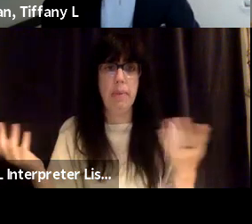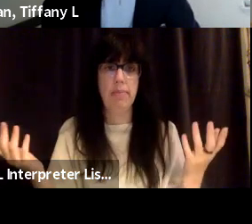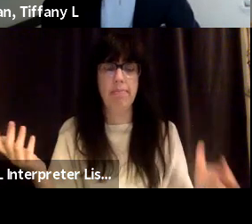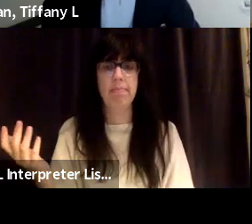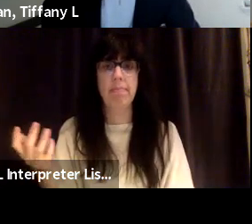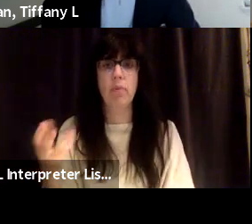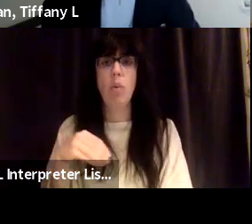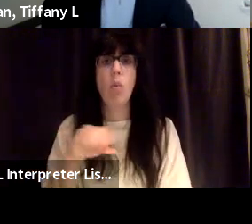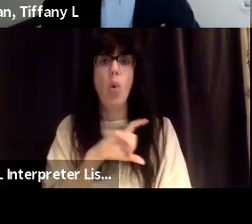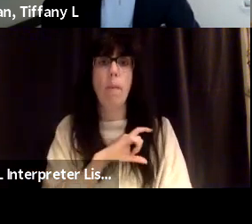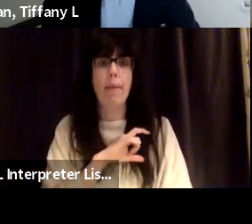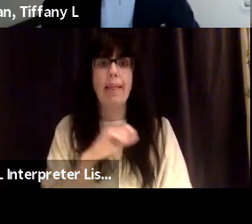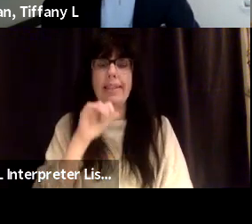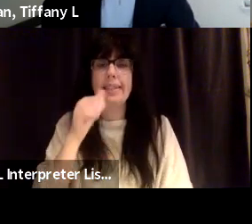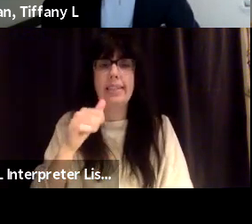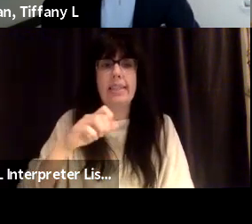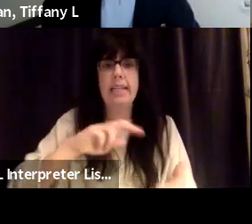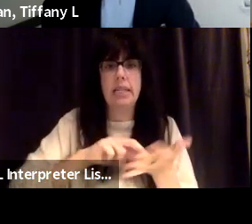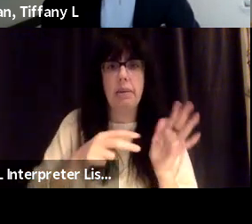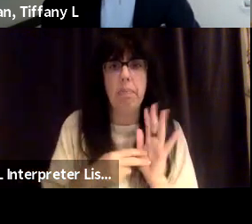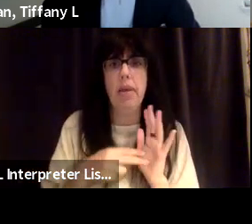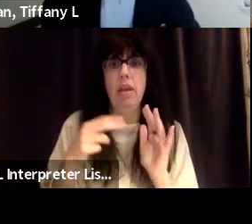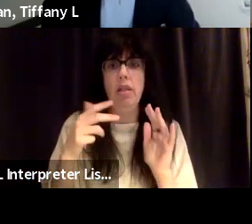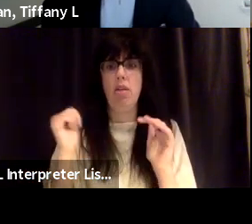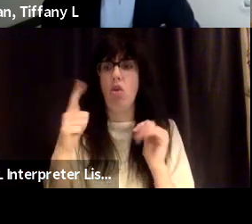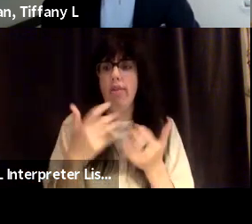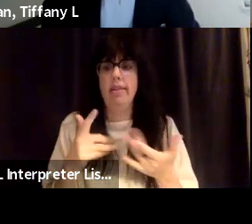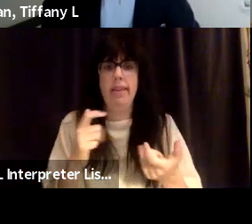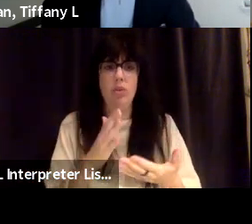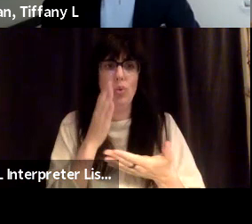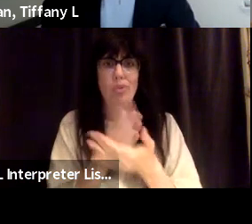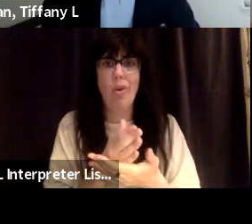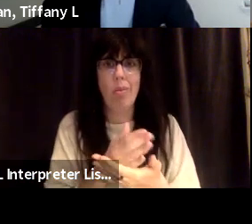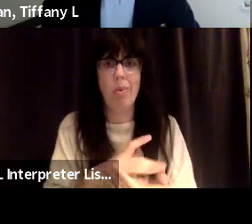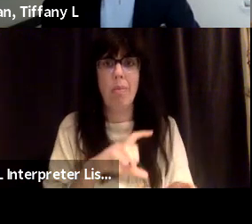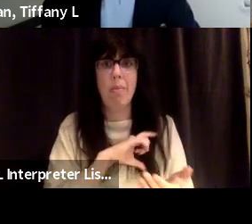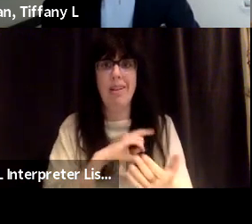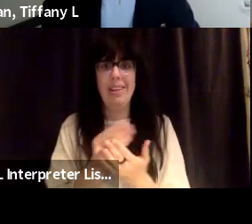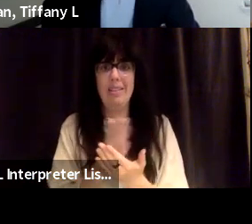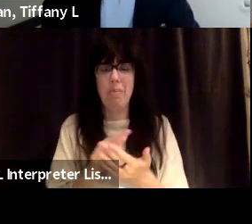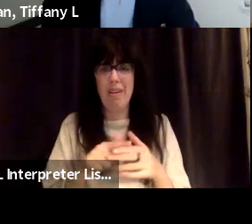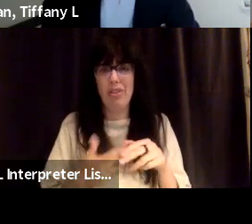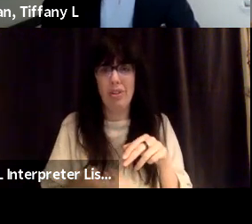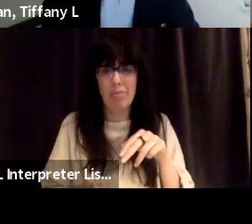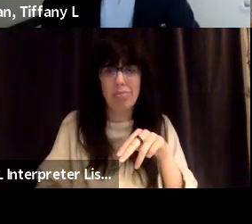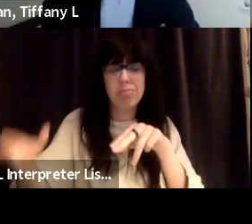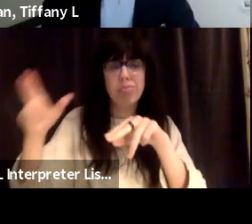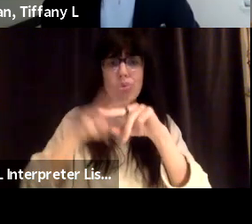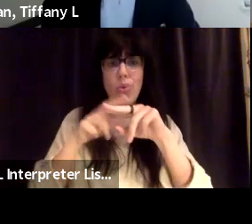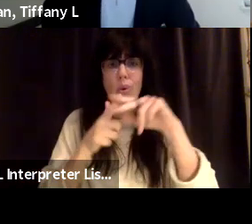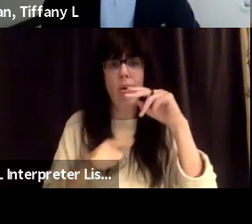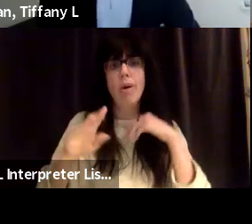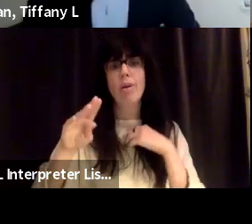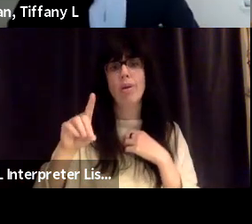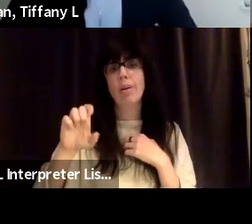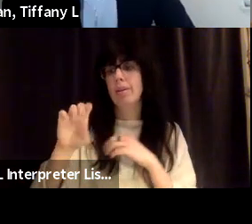more police doesn't necessarily mean that all of these things would stop. I mean, the police budget has grown over the years under de Blasio. The number